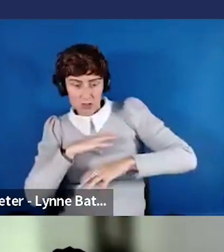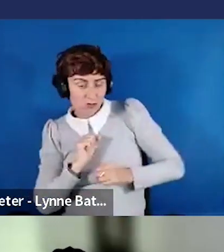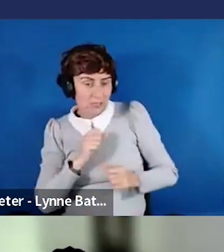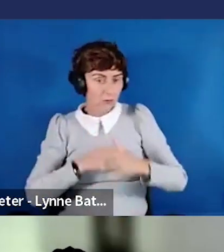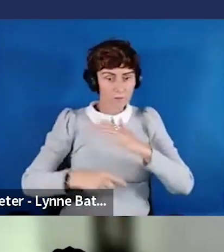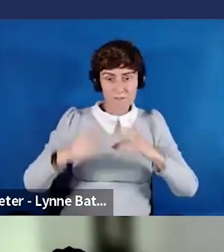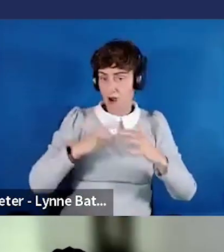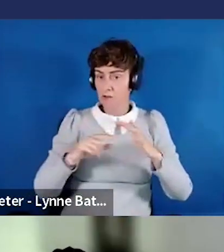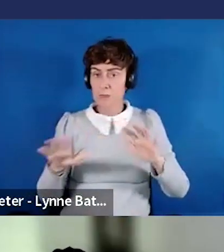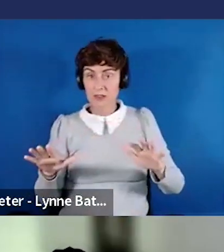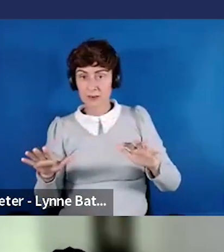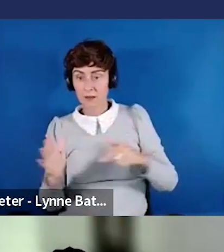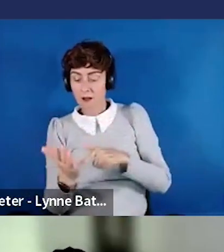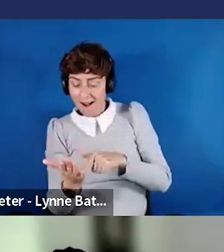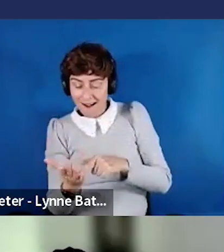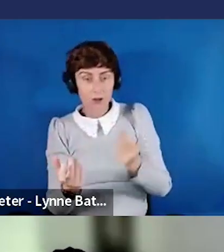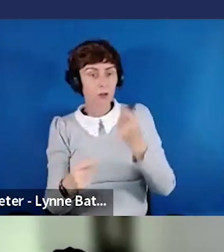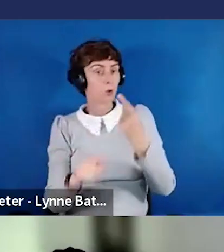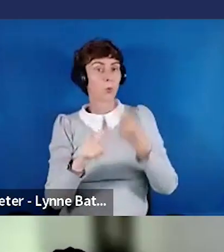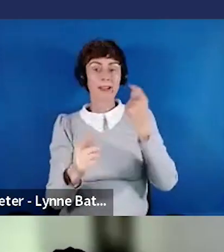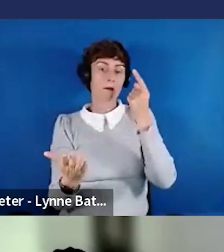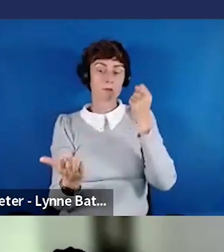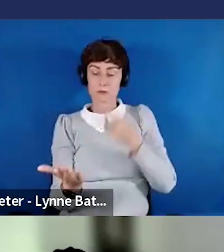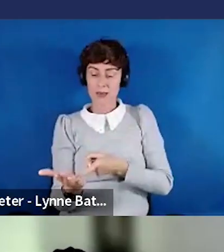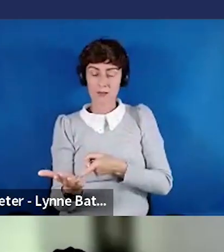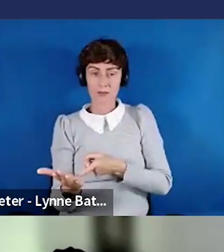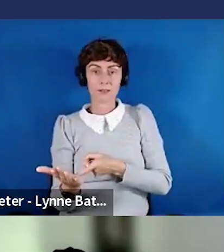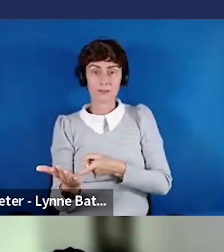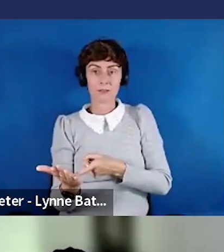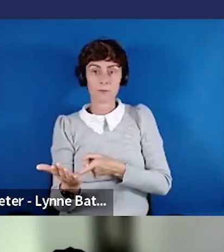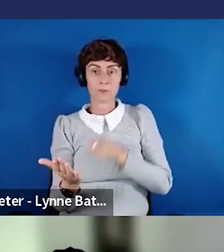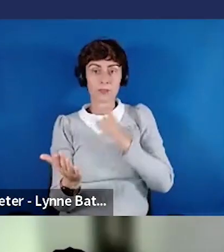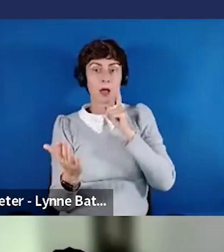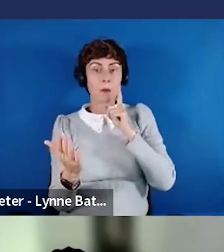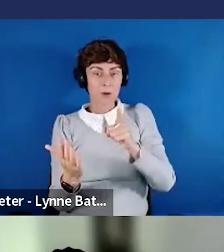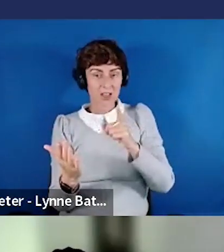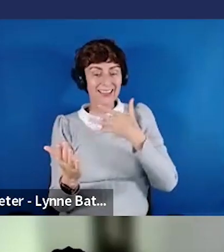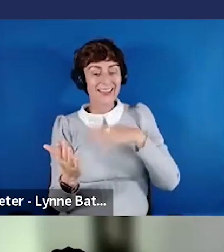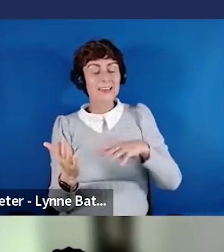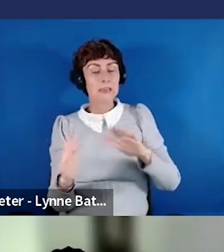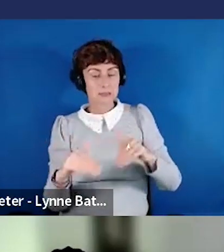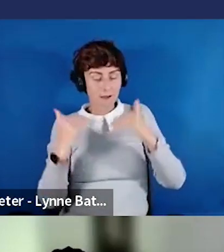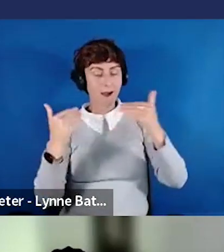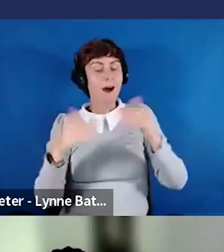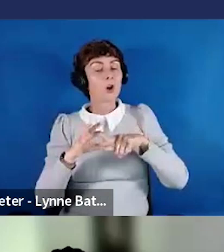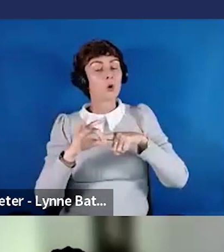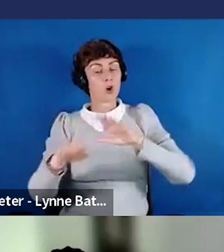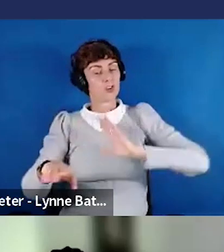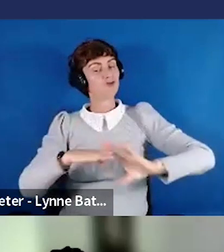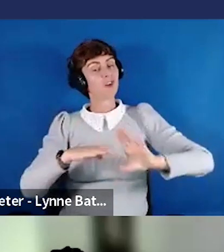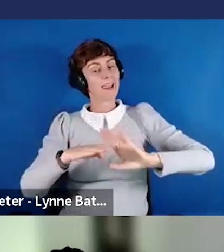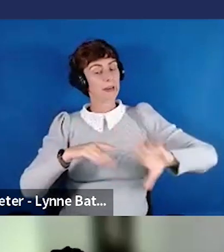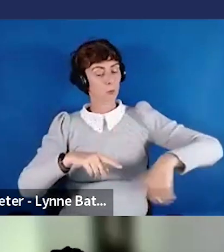that helps people kind of quickly understand. But as you said, it's supplemented with high quality training, so it's not just a kind